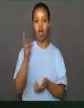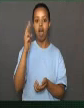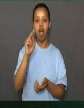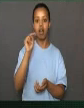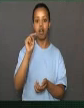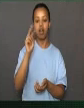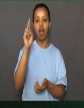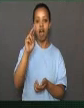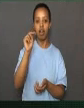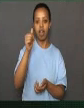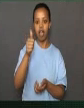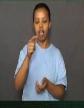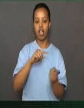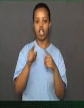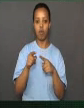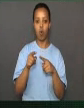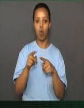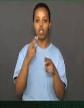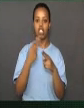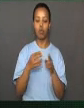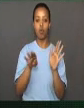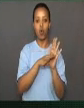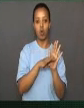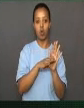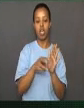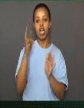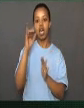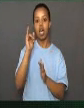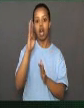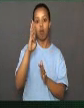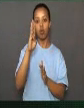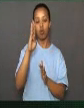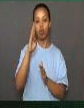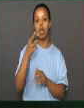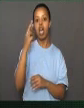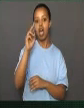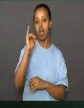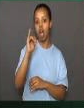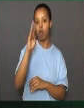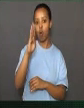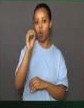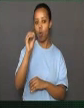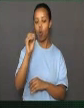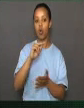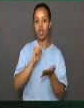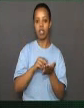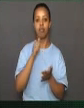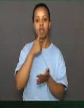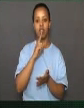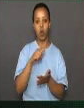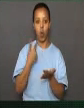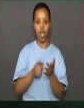rRNA stands for ribosomal ribonucleic acid. It is the site at